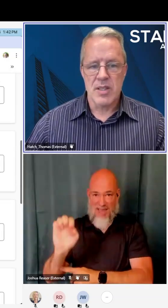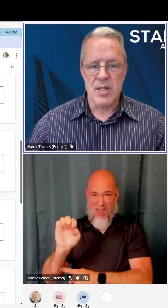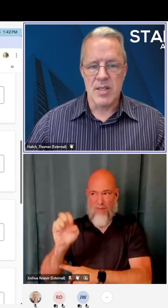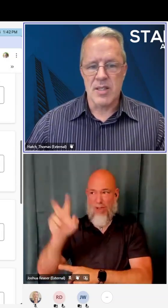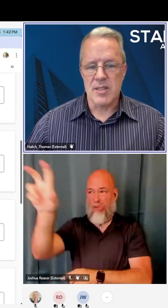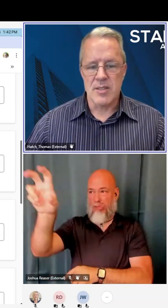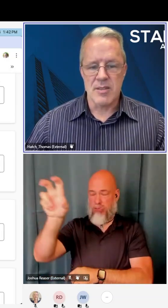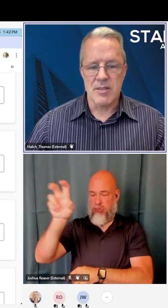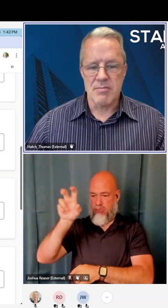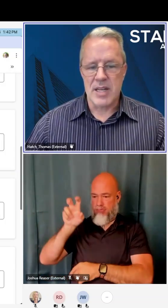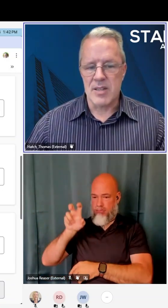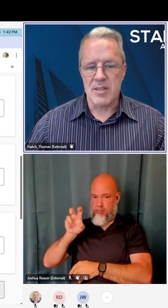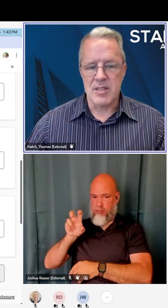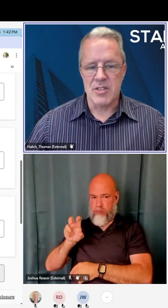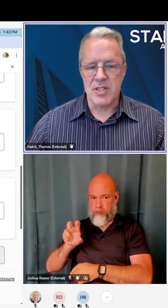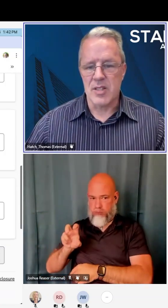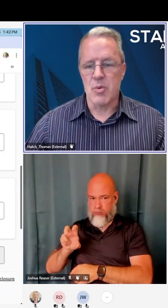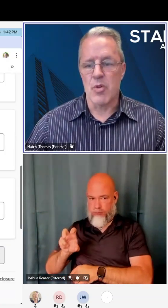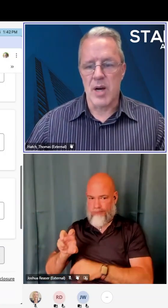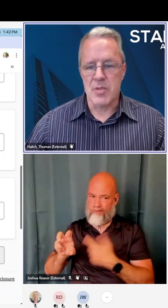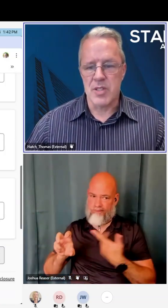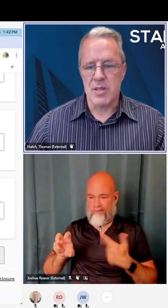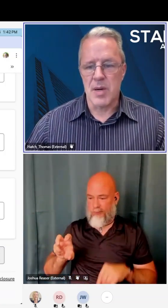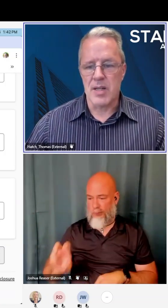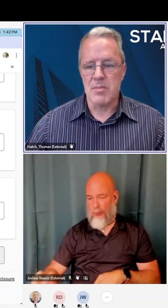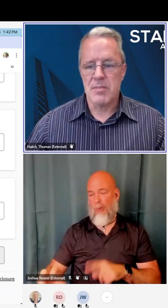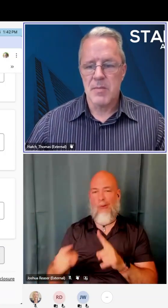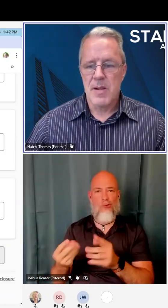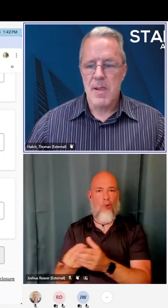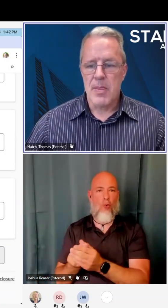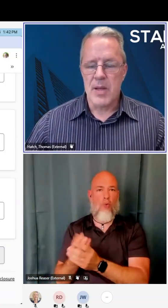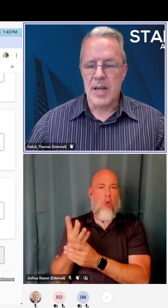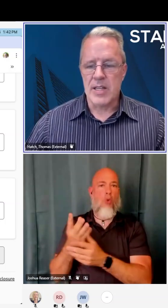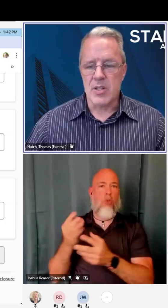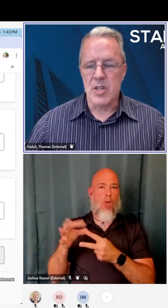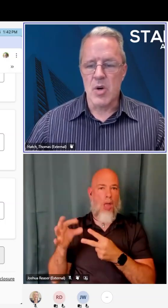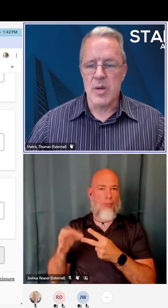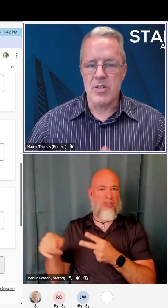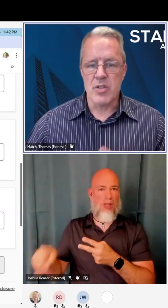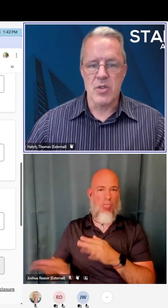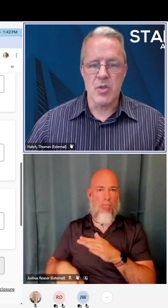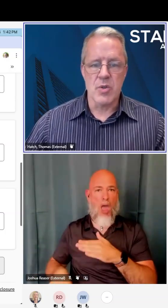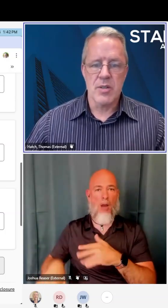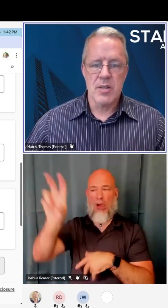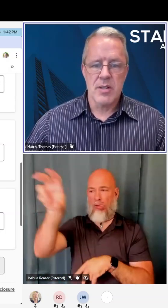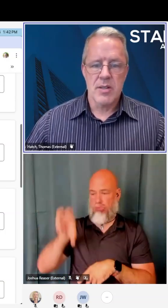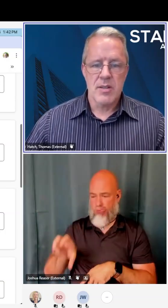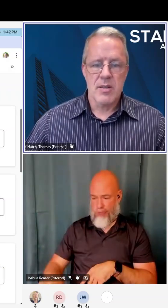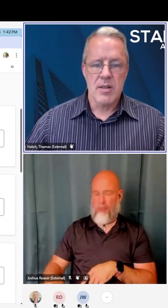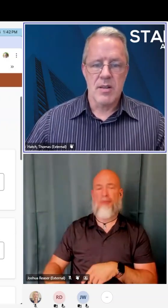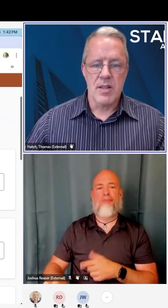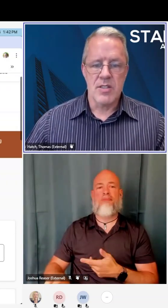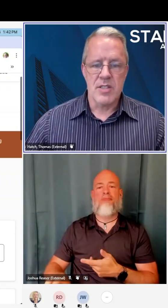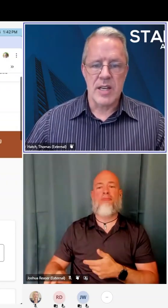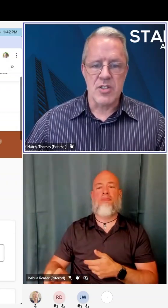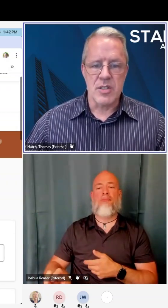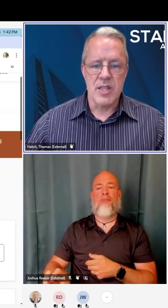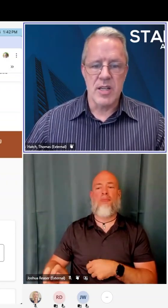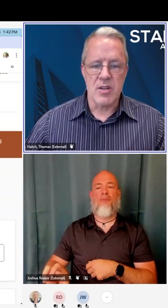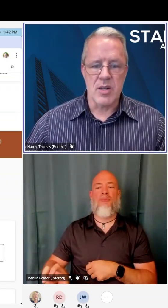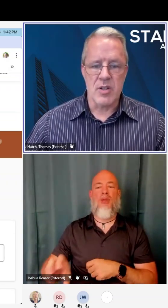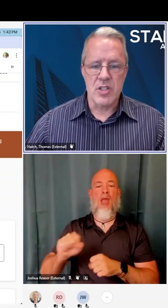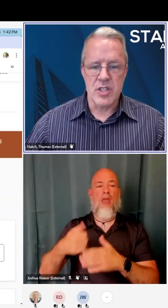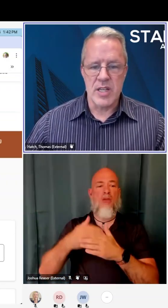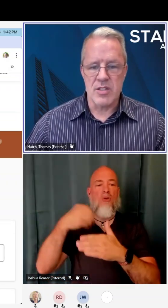to, I don't know, let's just say growth option at the bottom, then I could go into this